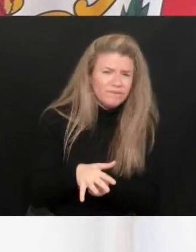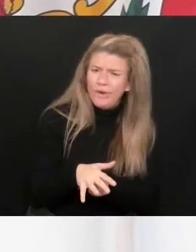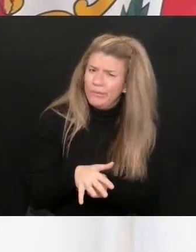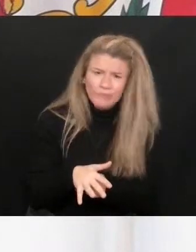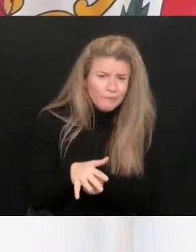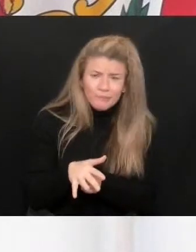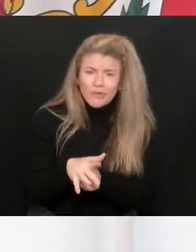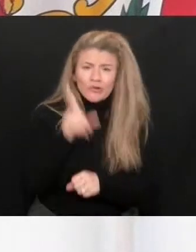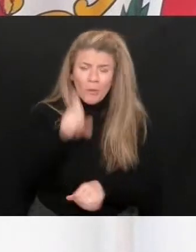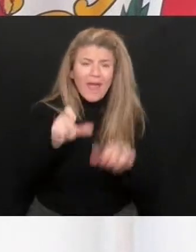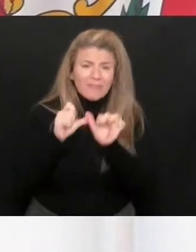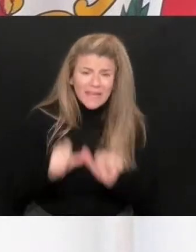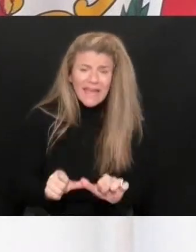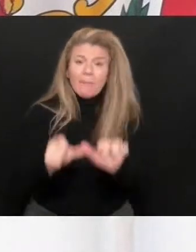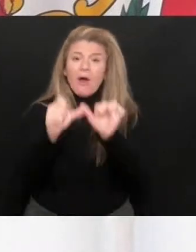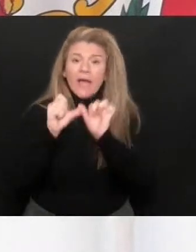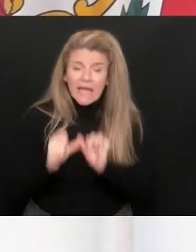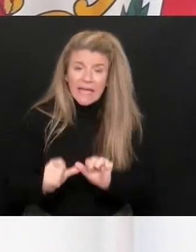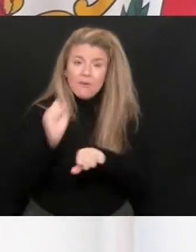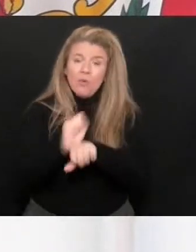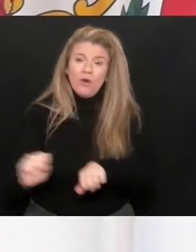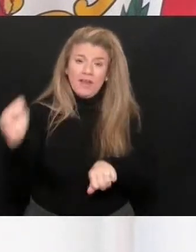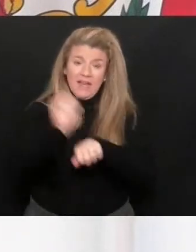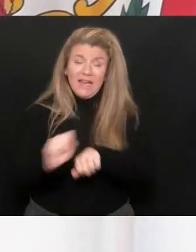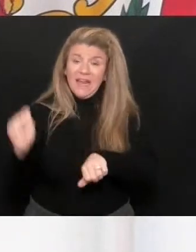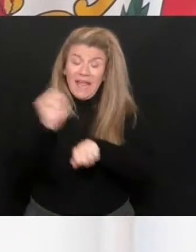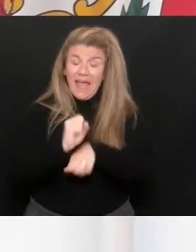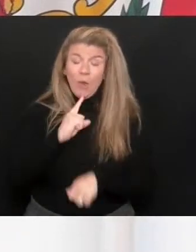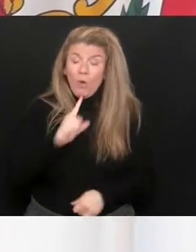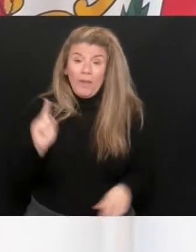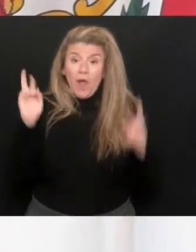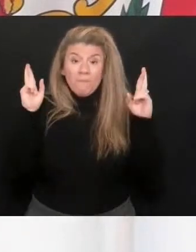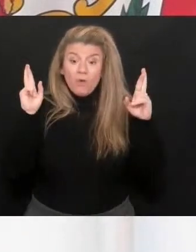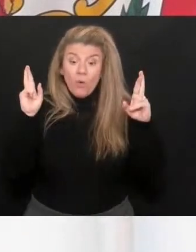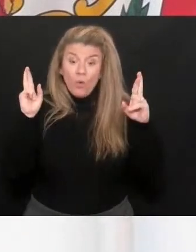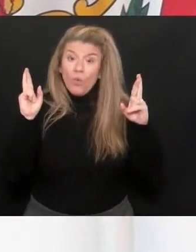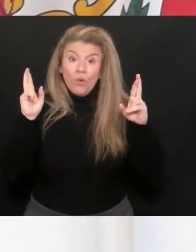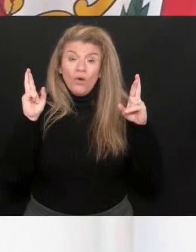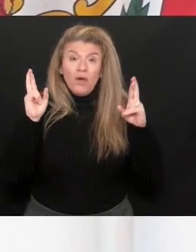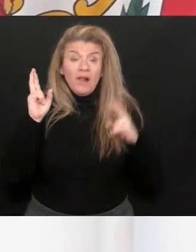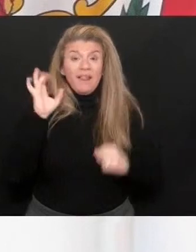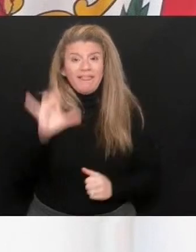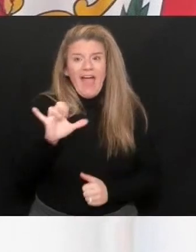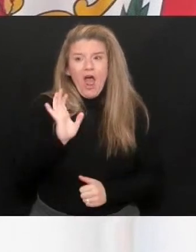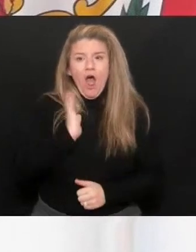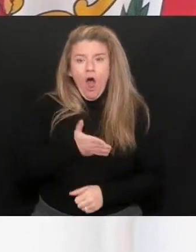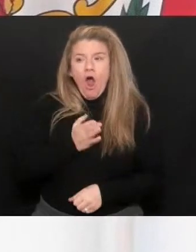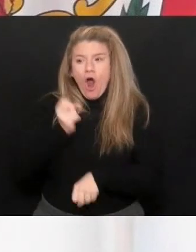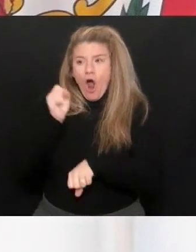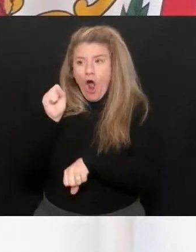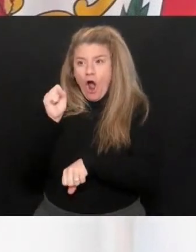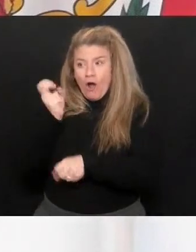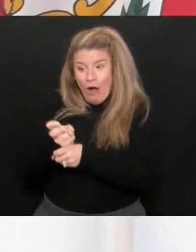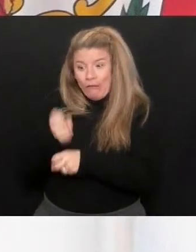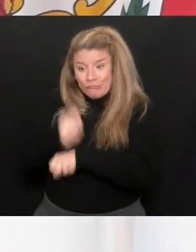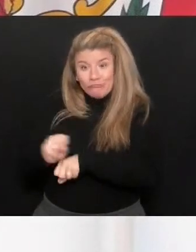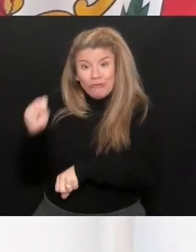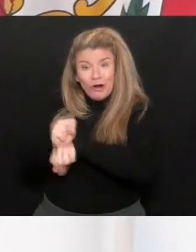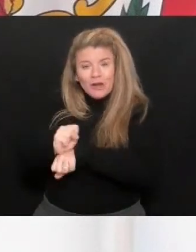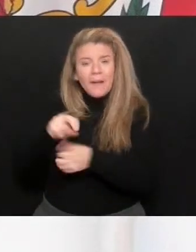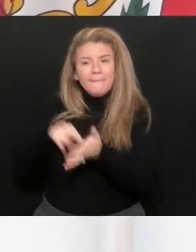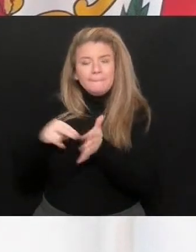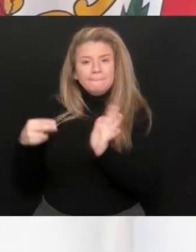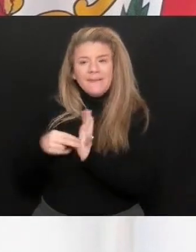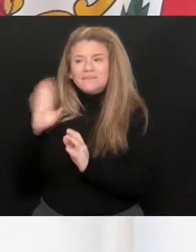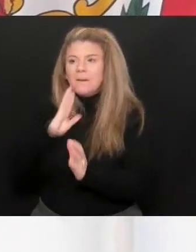got to keep after it, and we're very, very hopeful that the harder we work at it and everything, the more people we're